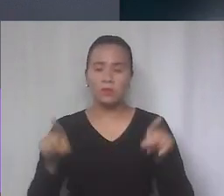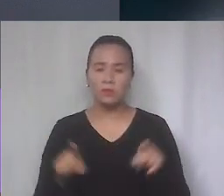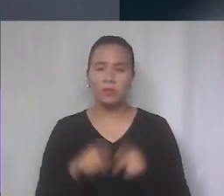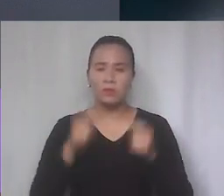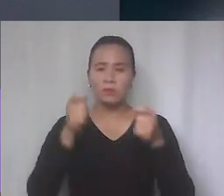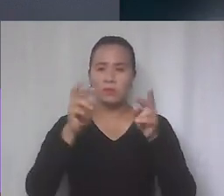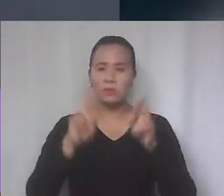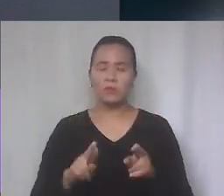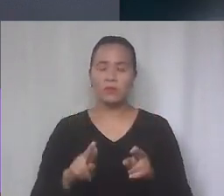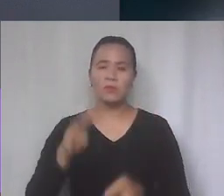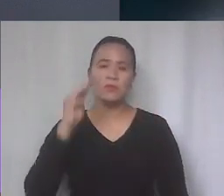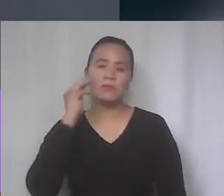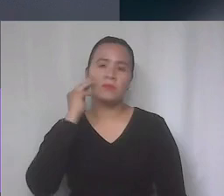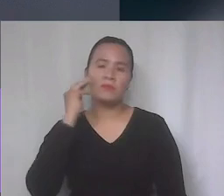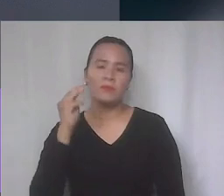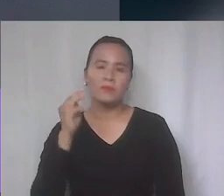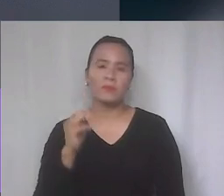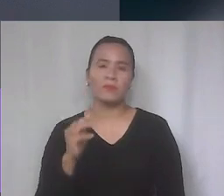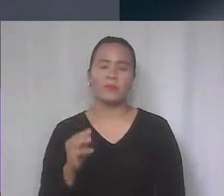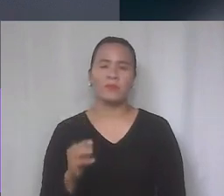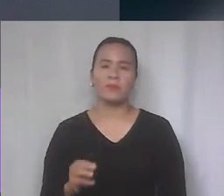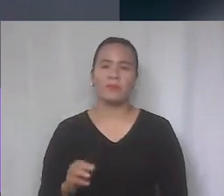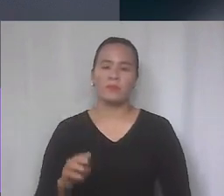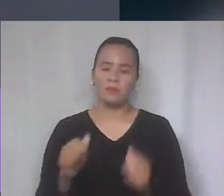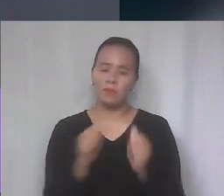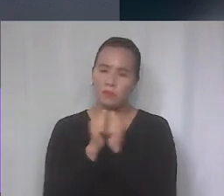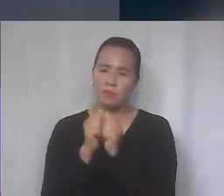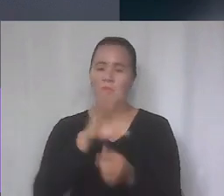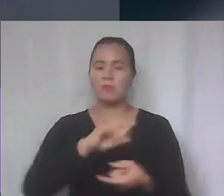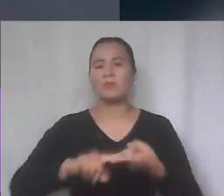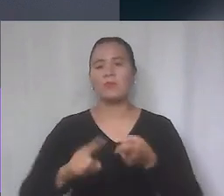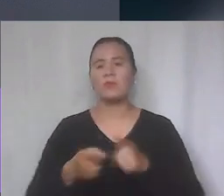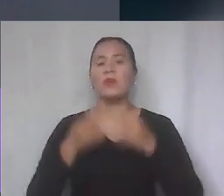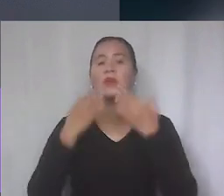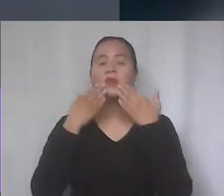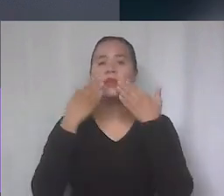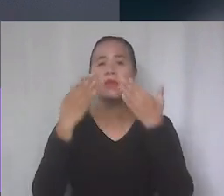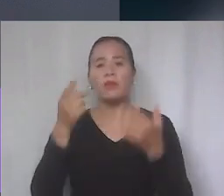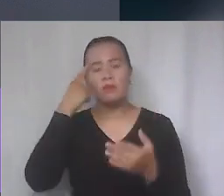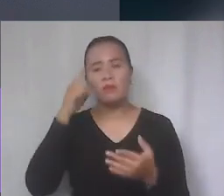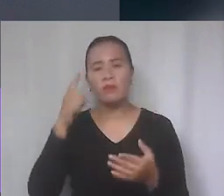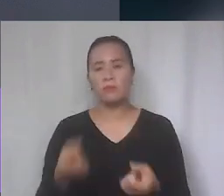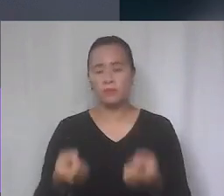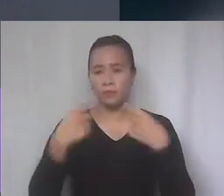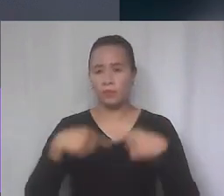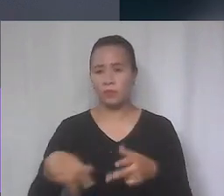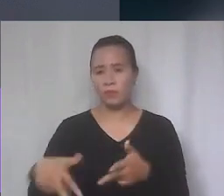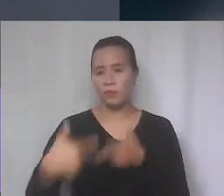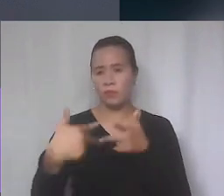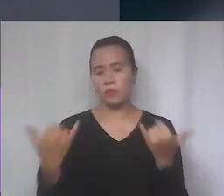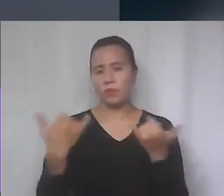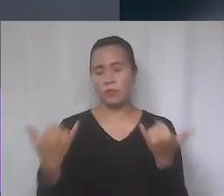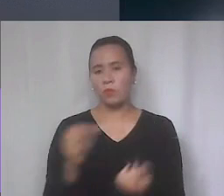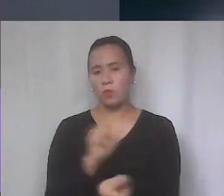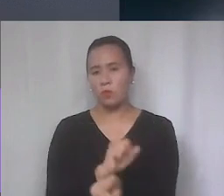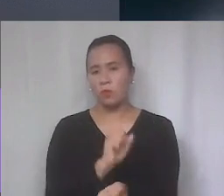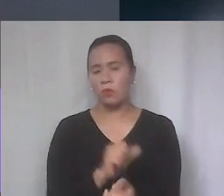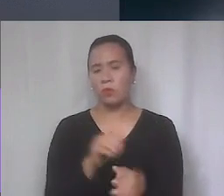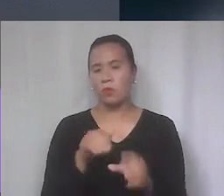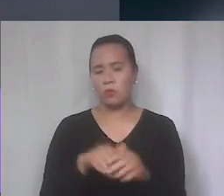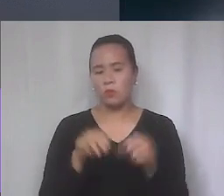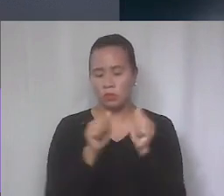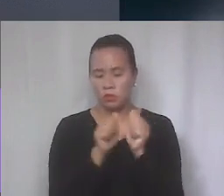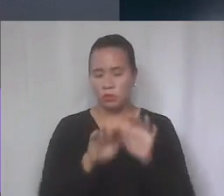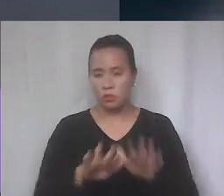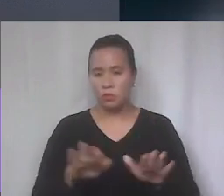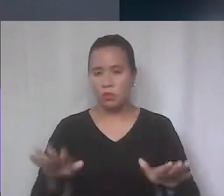colleagues, and friends. Thank you for attending the webinar today. Working with children and adults with dyslexia for